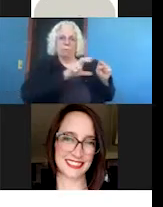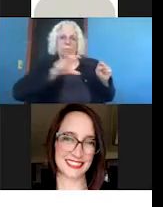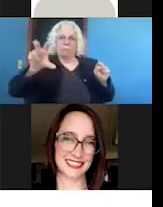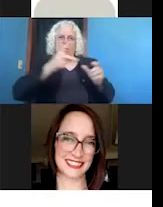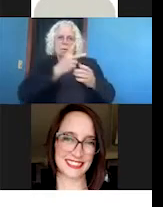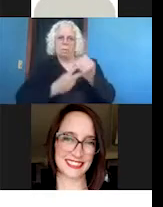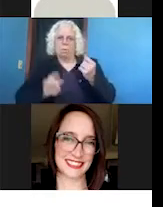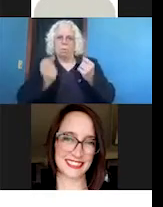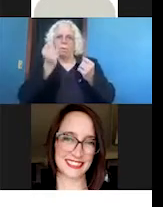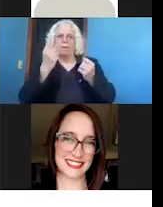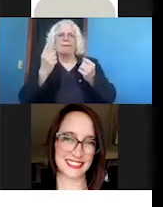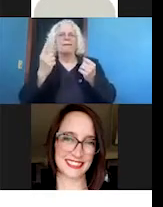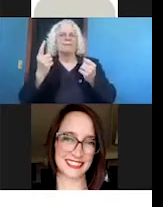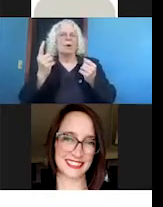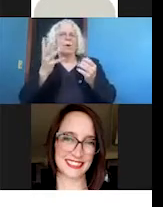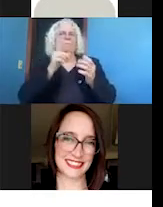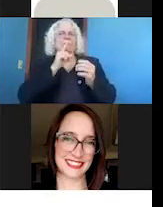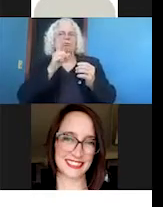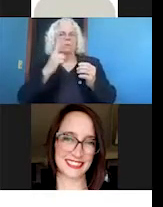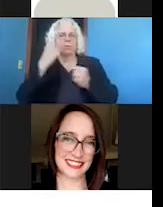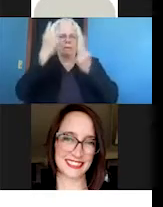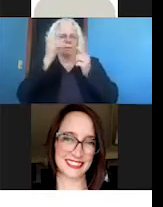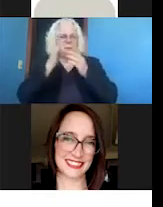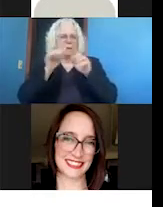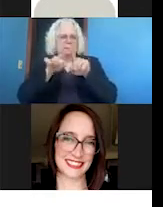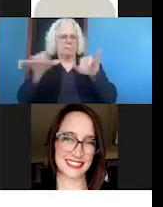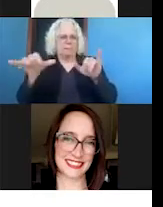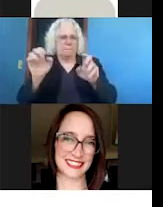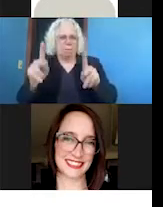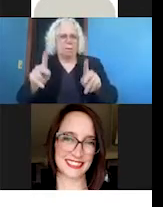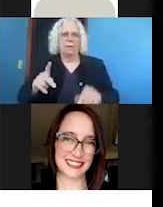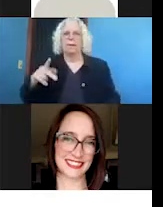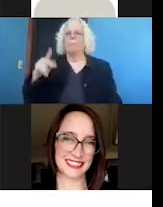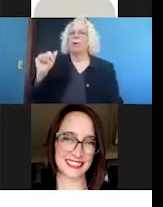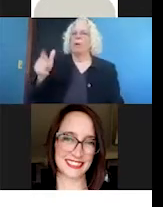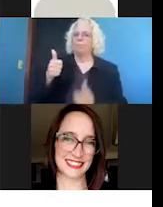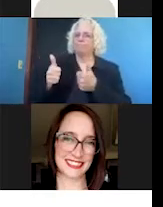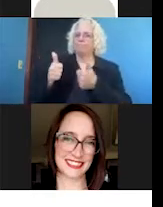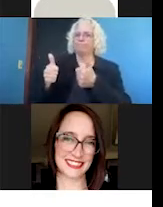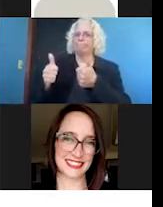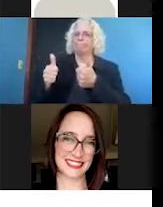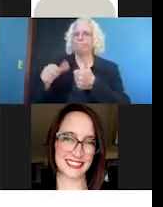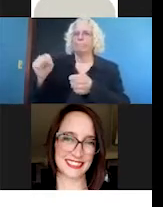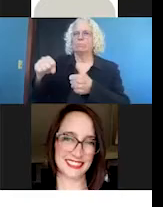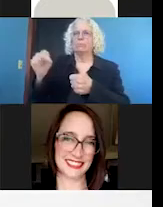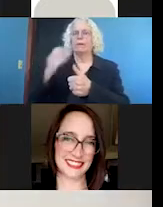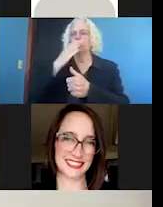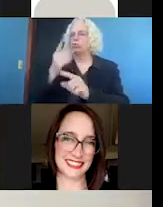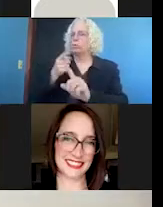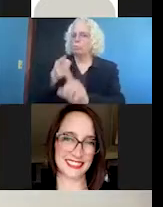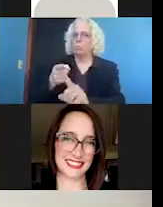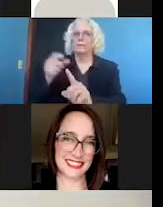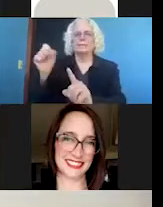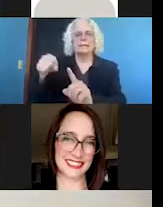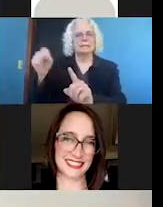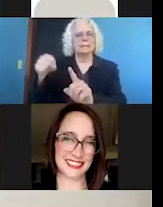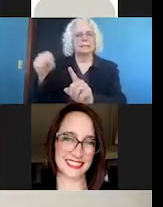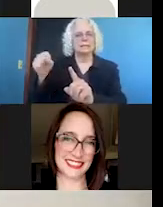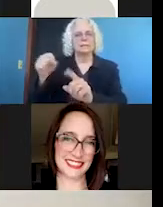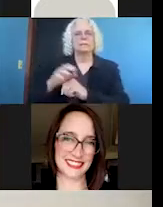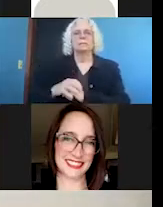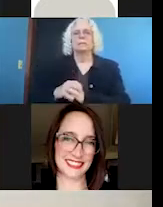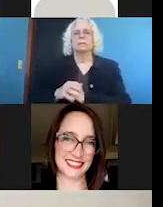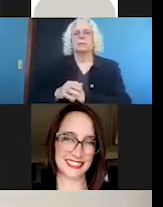wanted to make sure that we were thinking about that. Yep. Again, fair point, and I think also